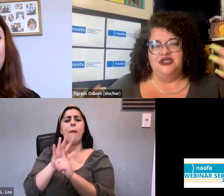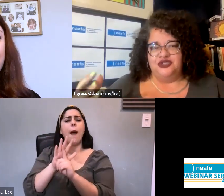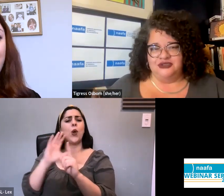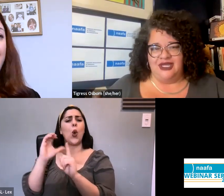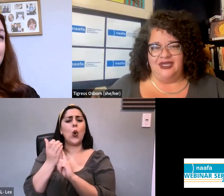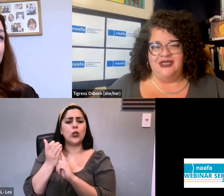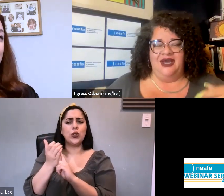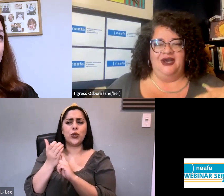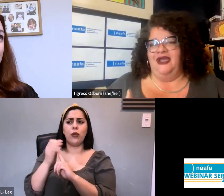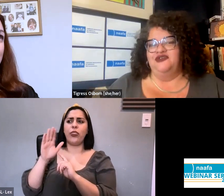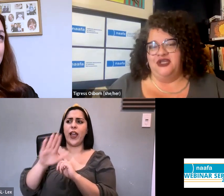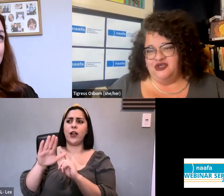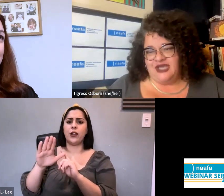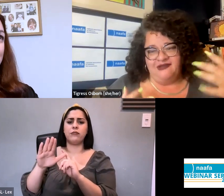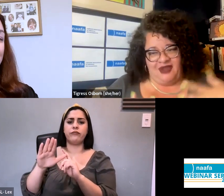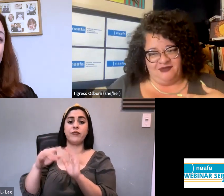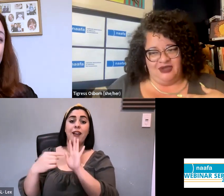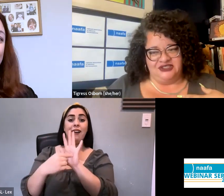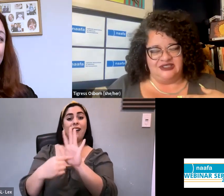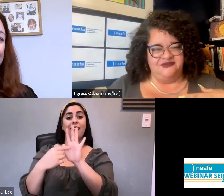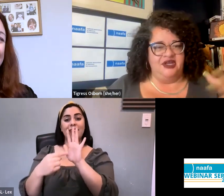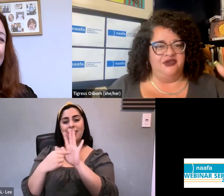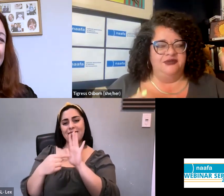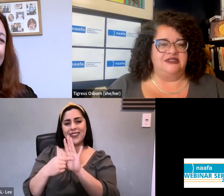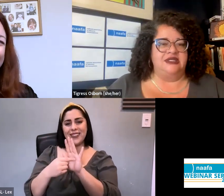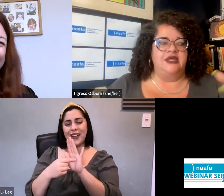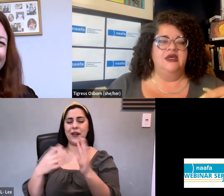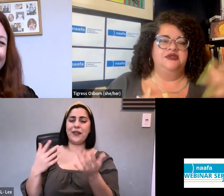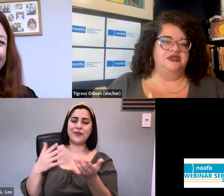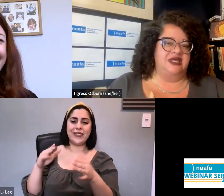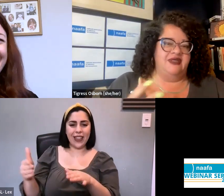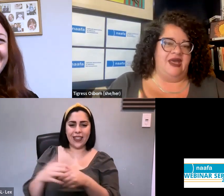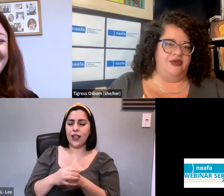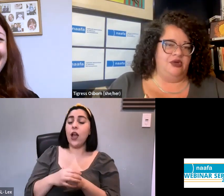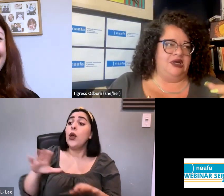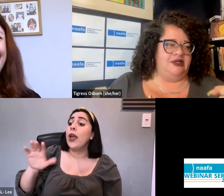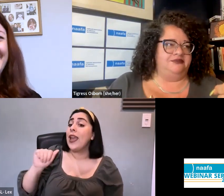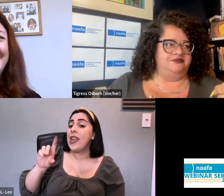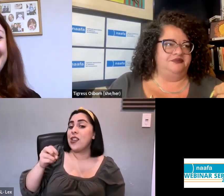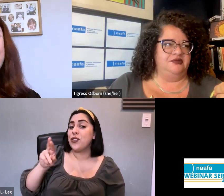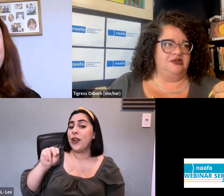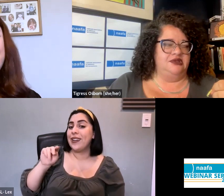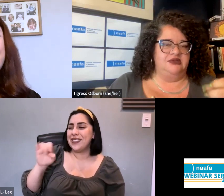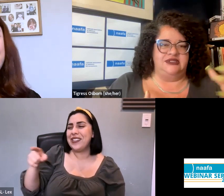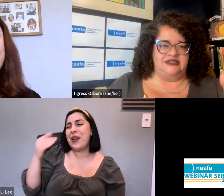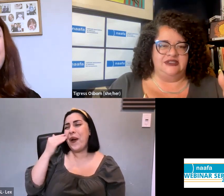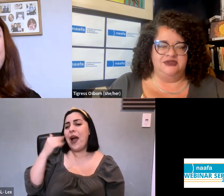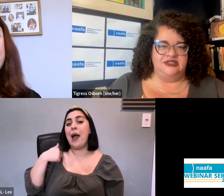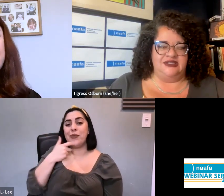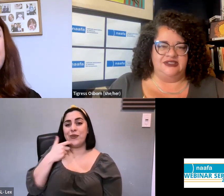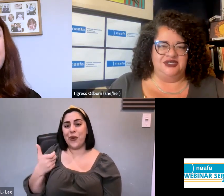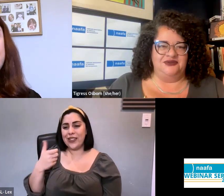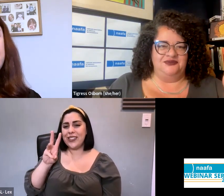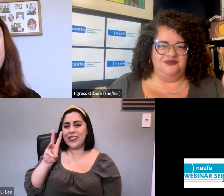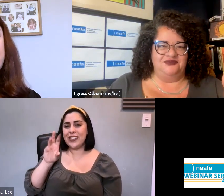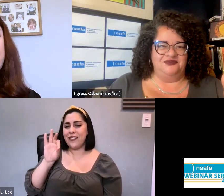like shows like Adrienne knows I've been watching 6 Feet Under recently. Shows like that, or the Daisies. What's